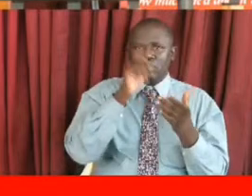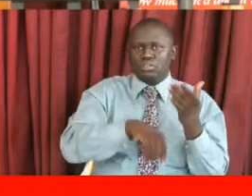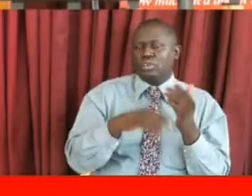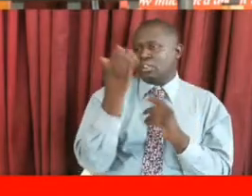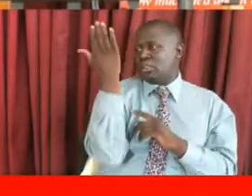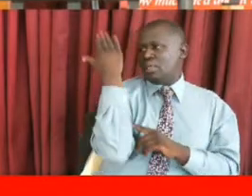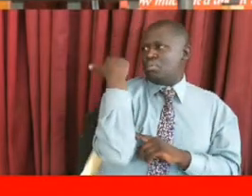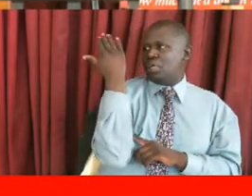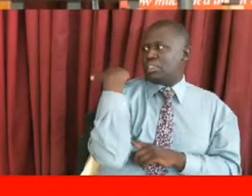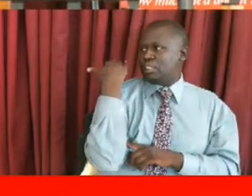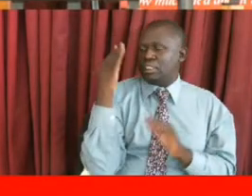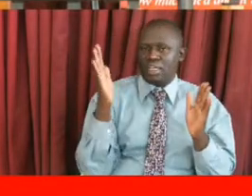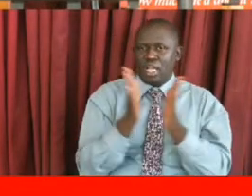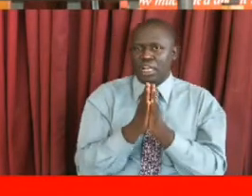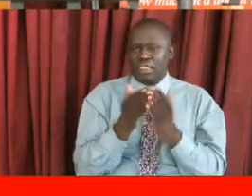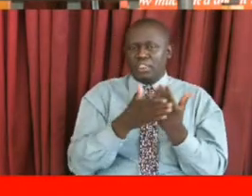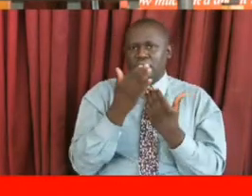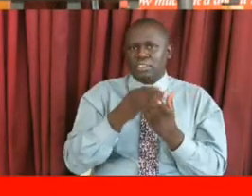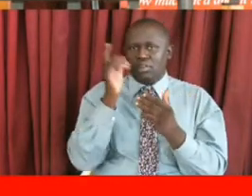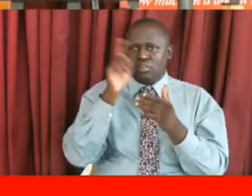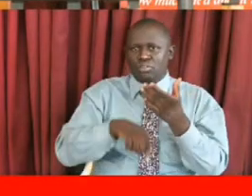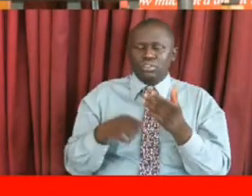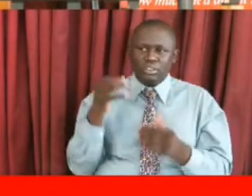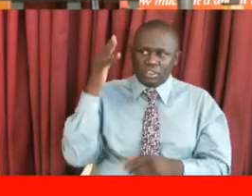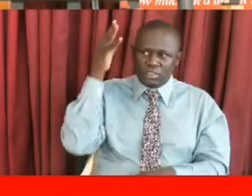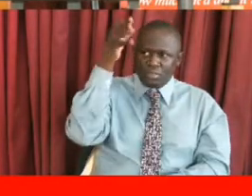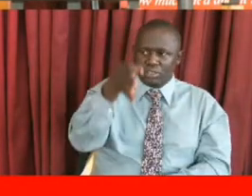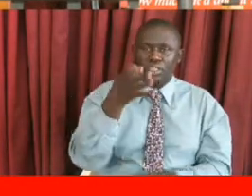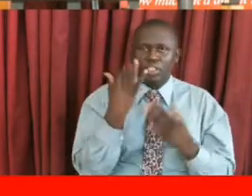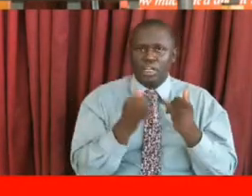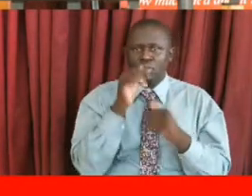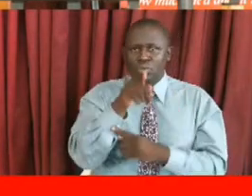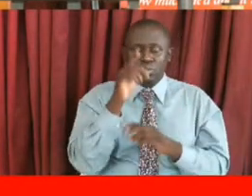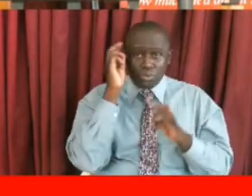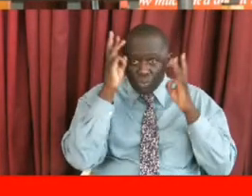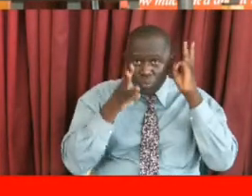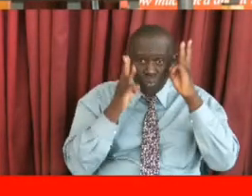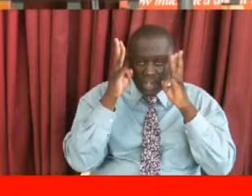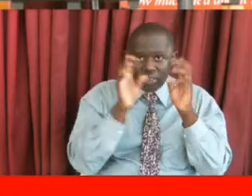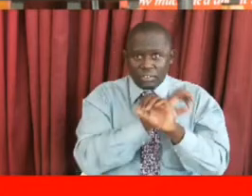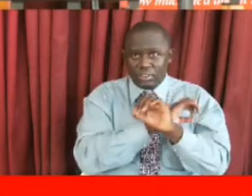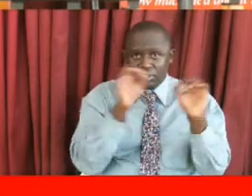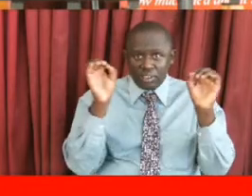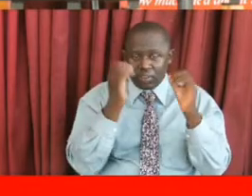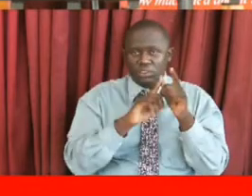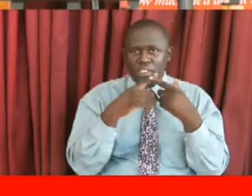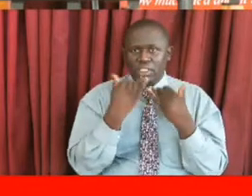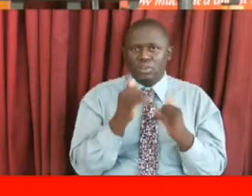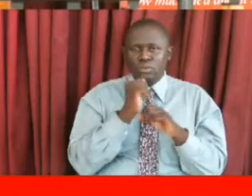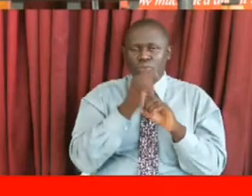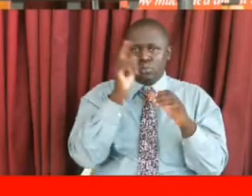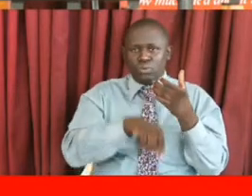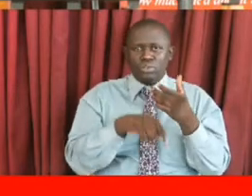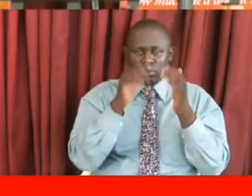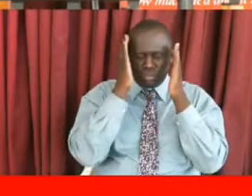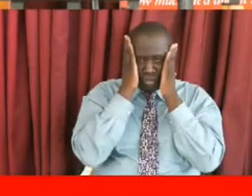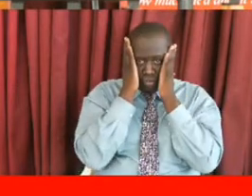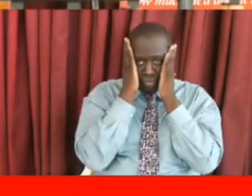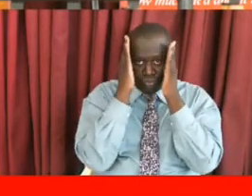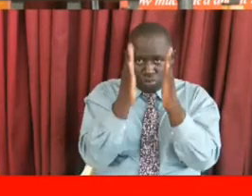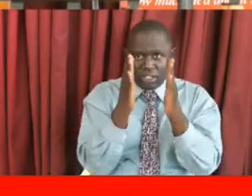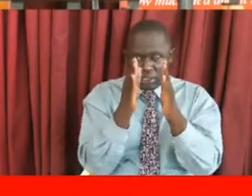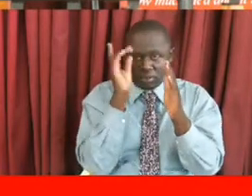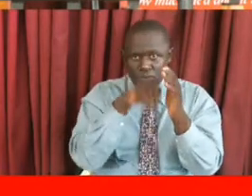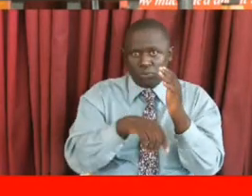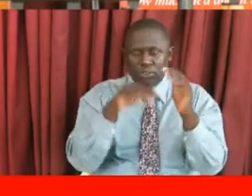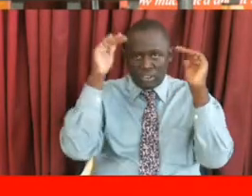of the future so you don't worry about those you focus in the moment the big moment